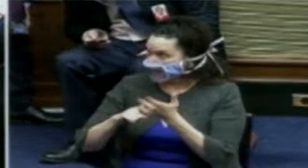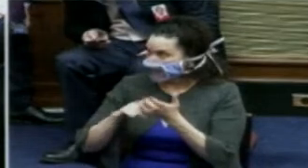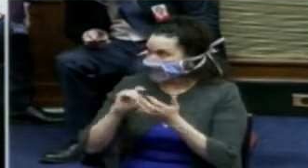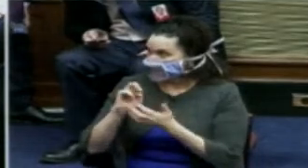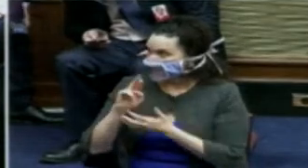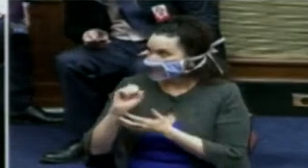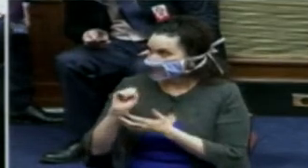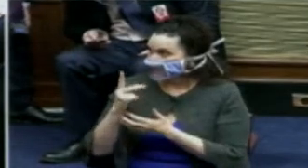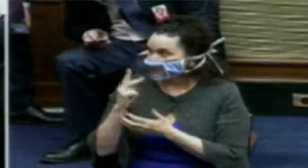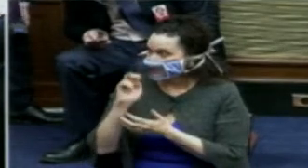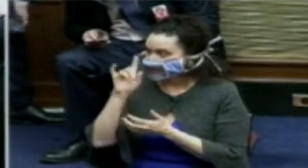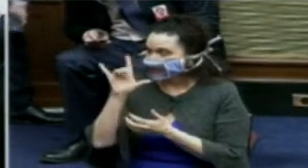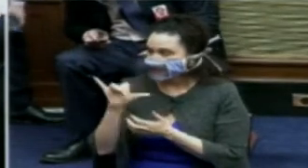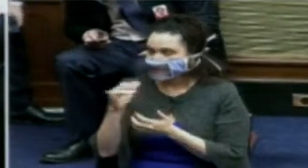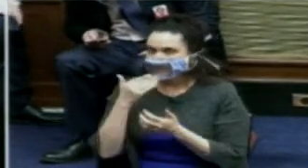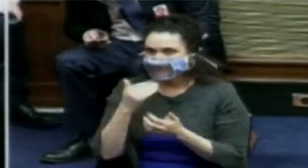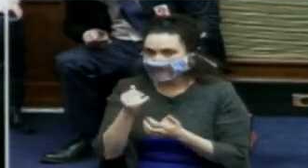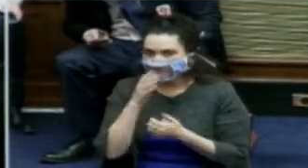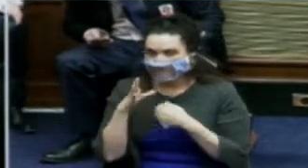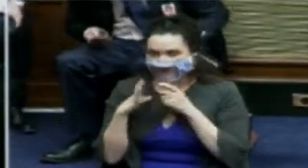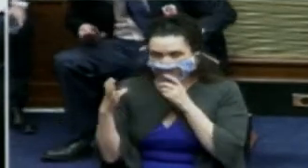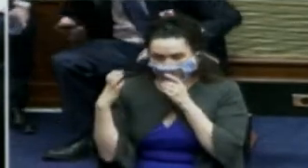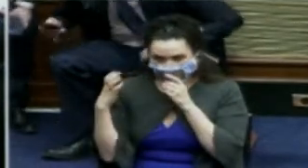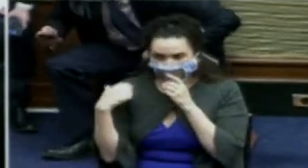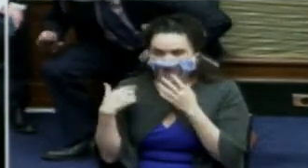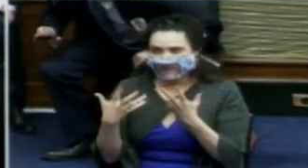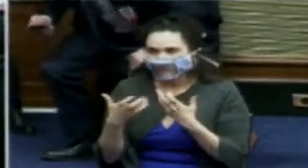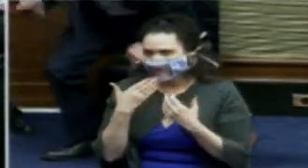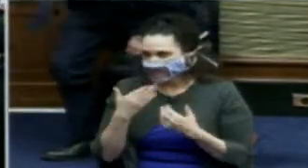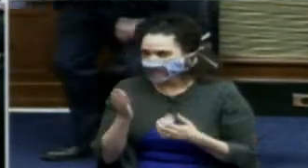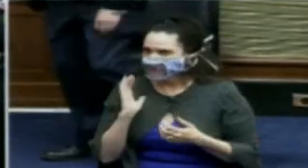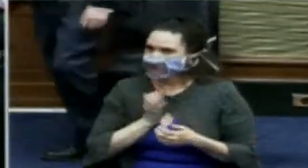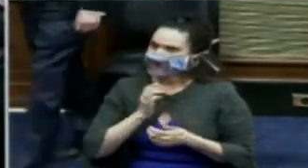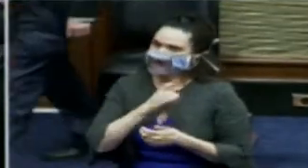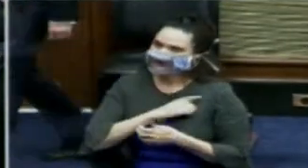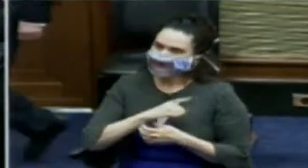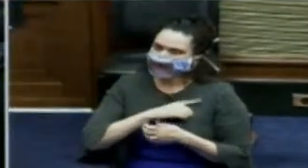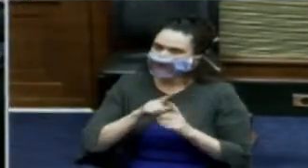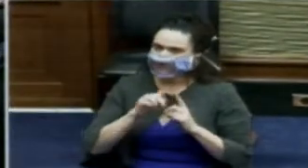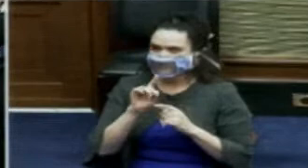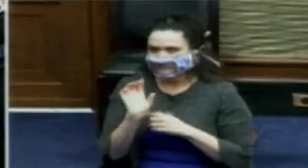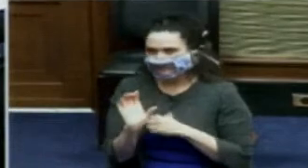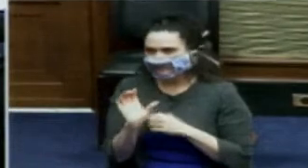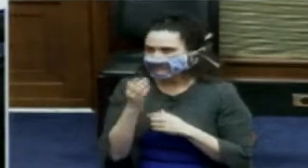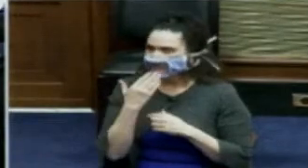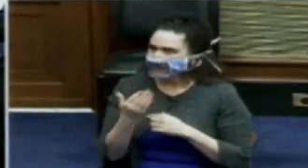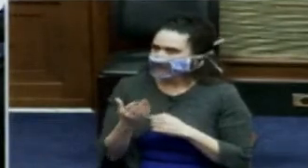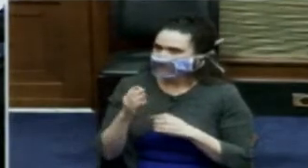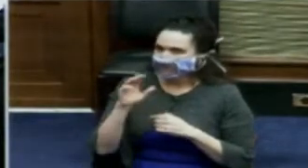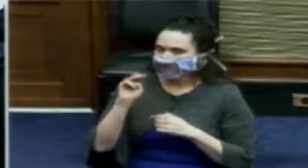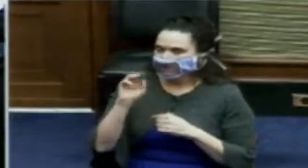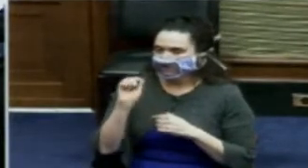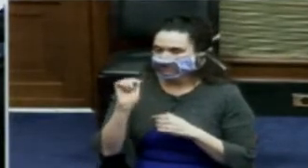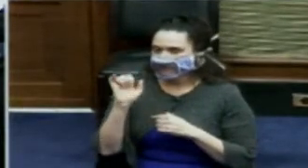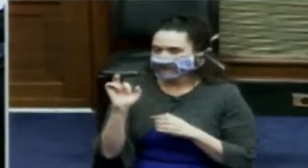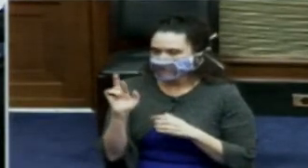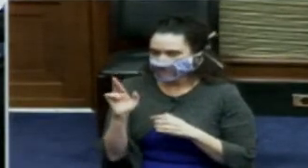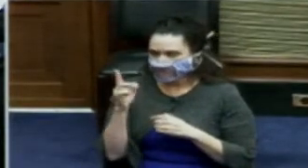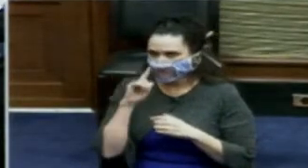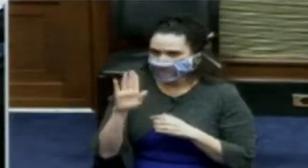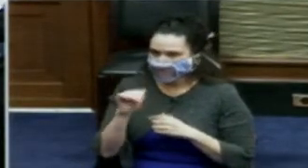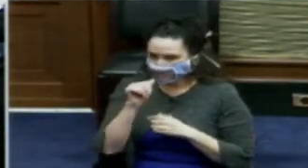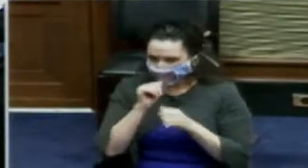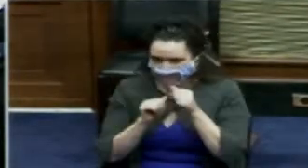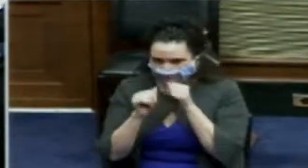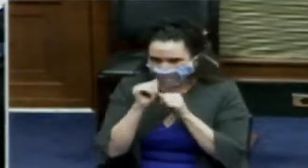Thank you, Madam Chair. I too want to thank our delegate from DC, and thank you to the mayor for your patience